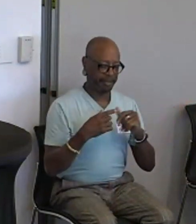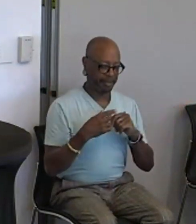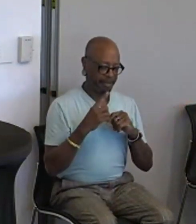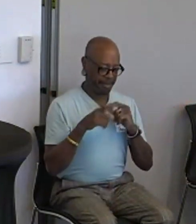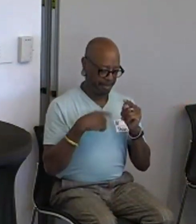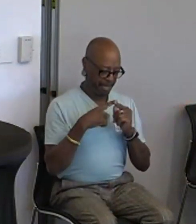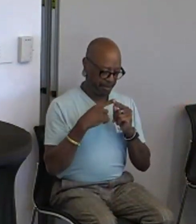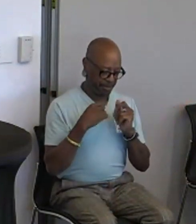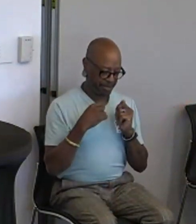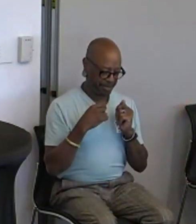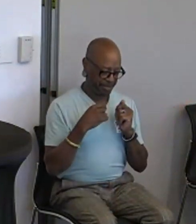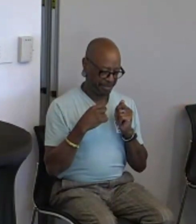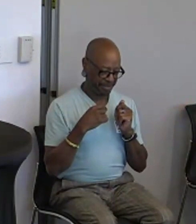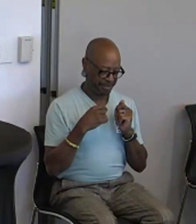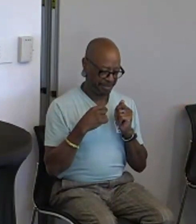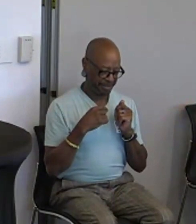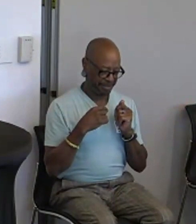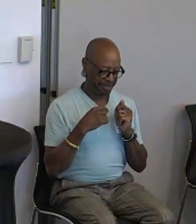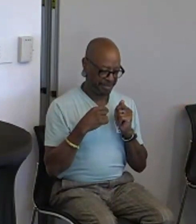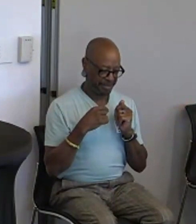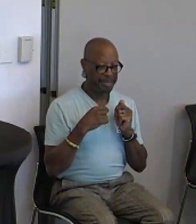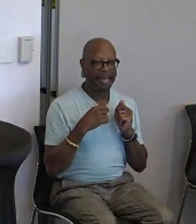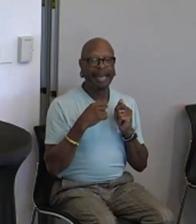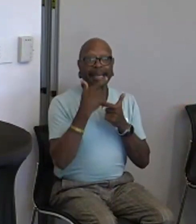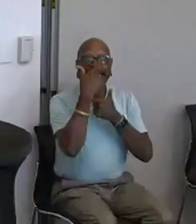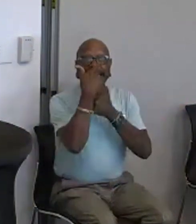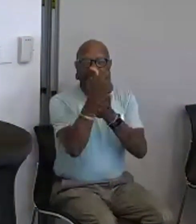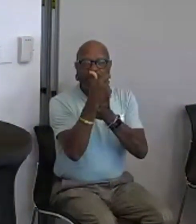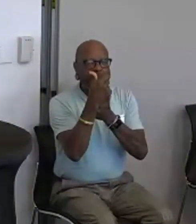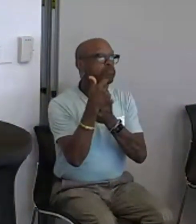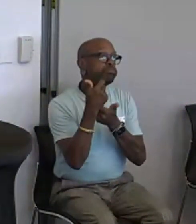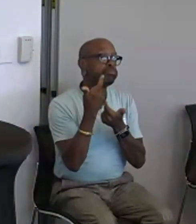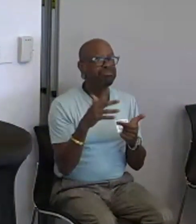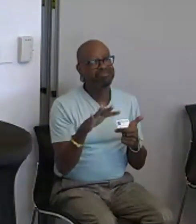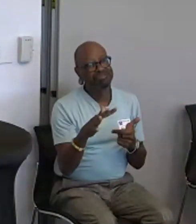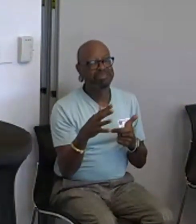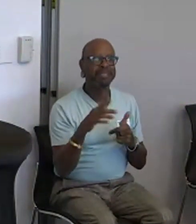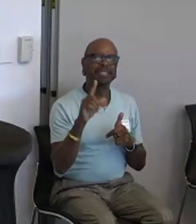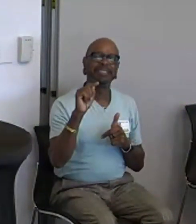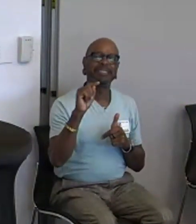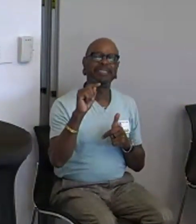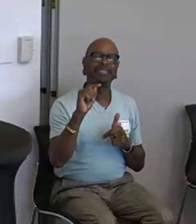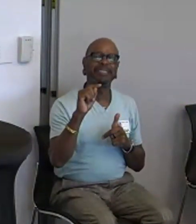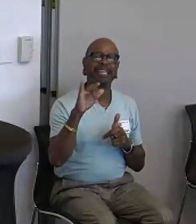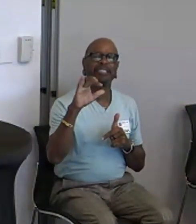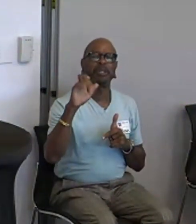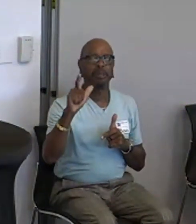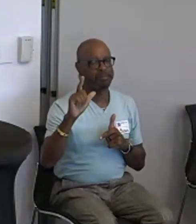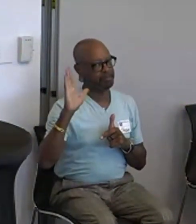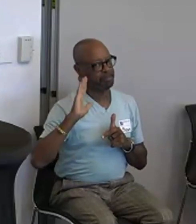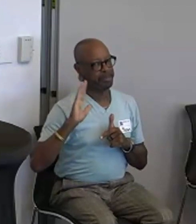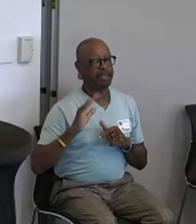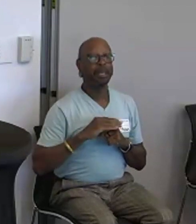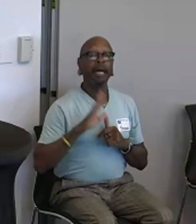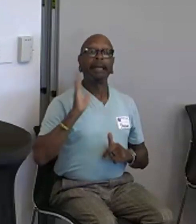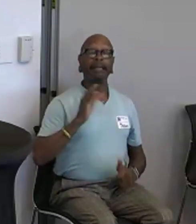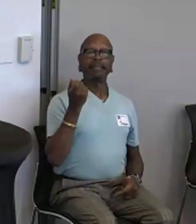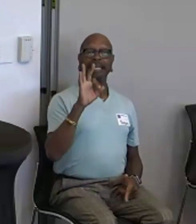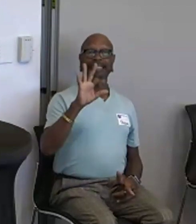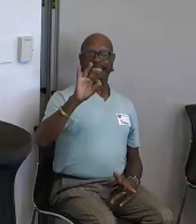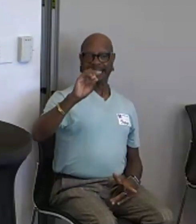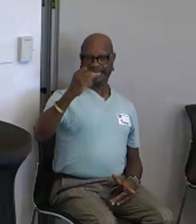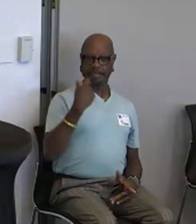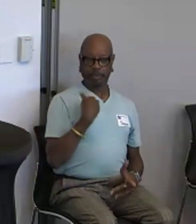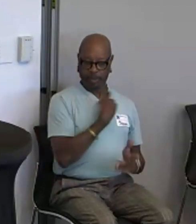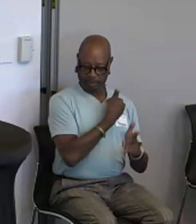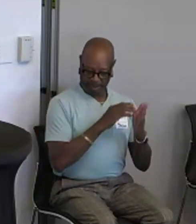about lack of interest in tactile graphics back in the olden days. Back in the 1990s, when we were developing something